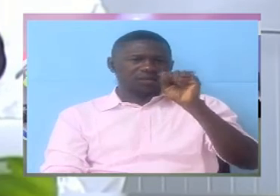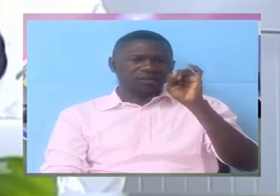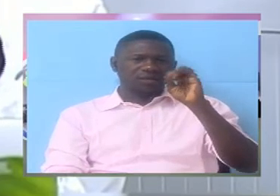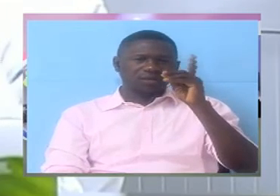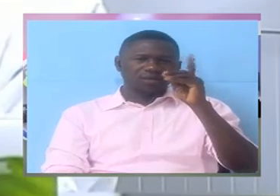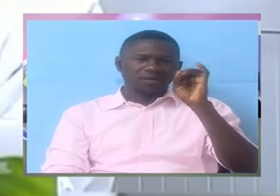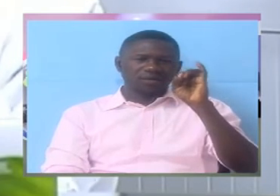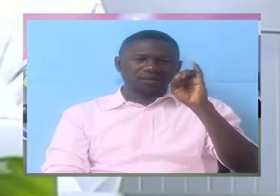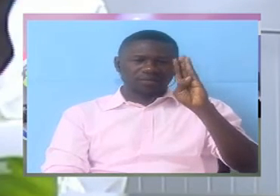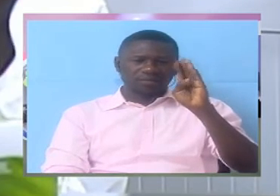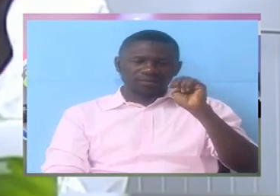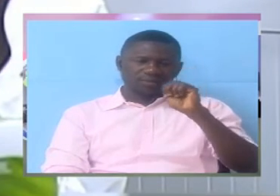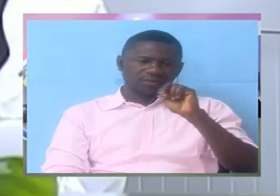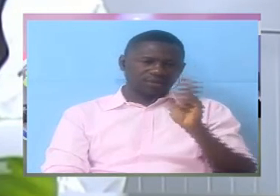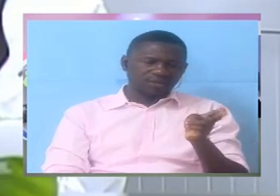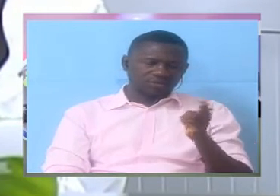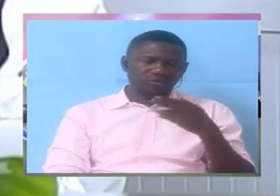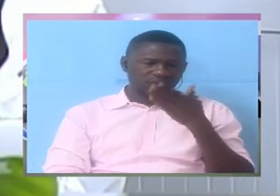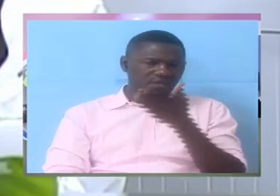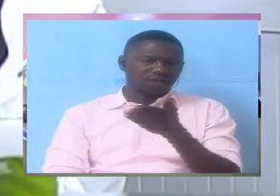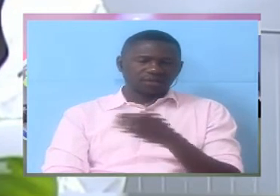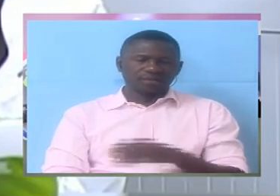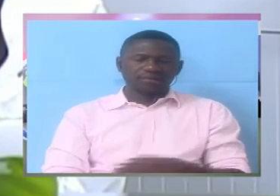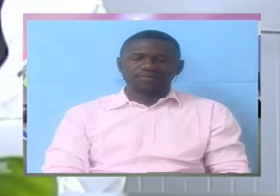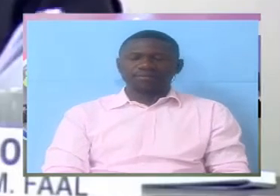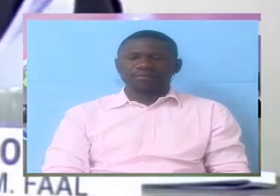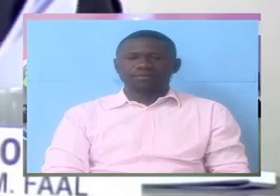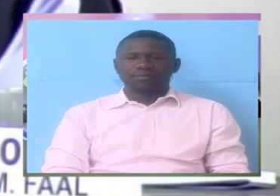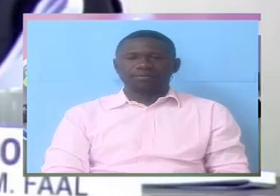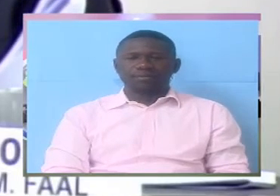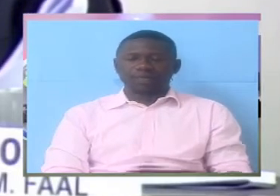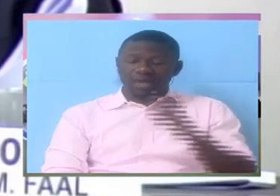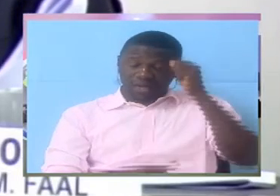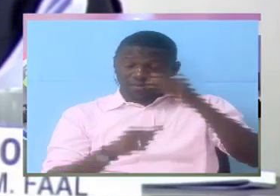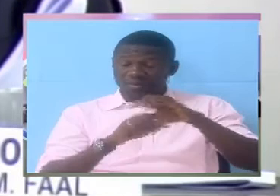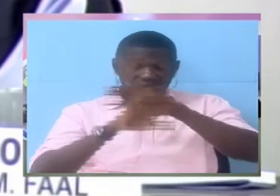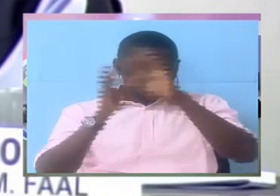names he said. I told you you were at the panel.